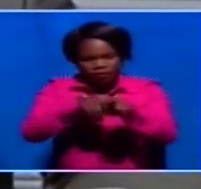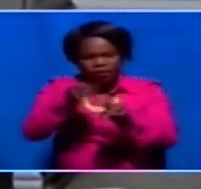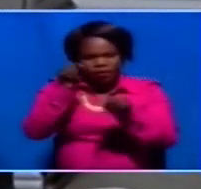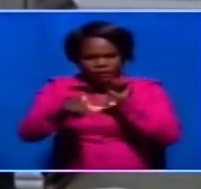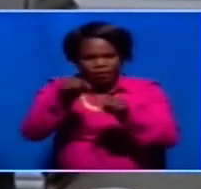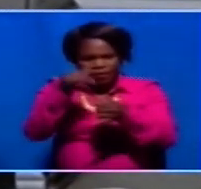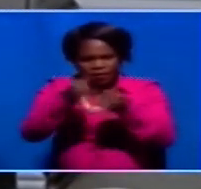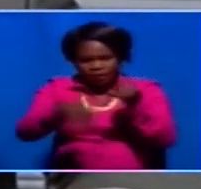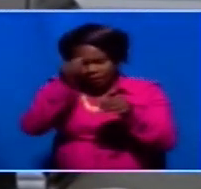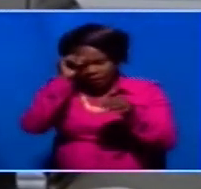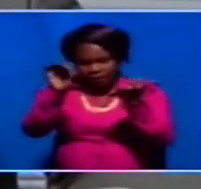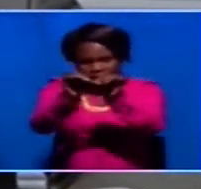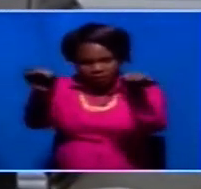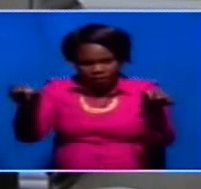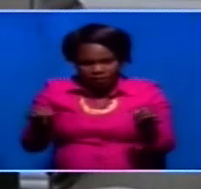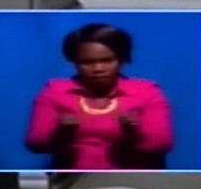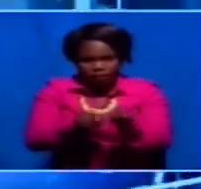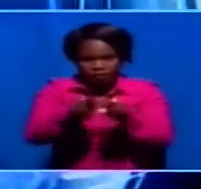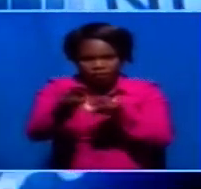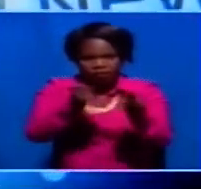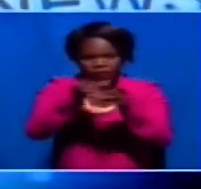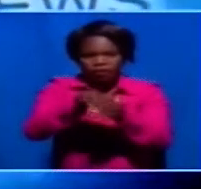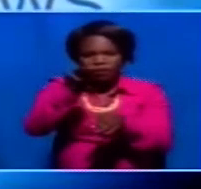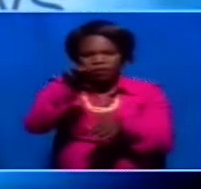Golf Tournament in Mauritius.